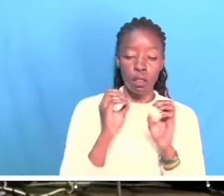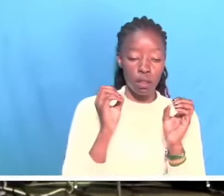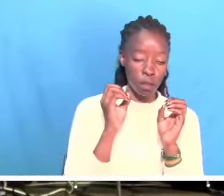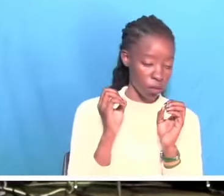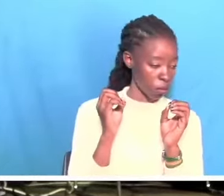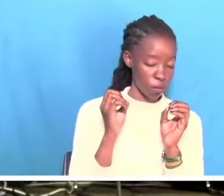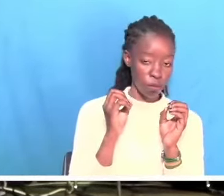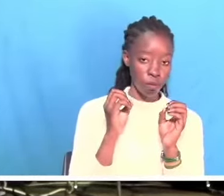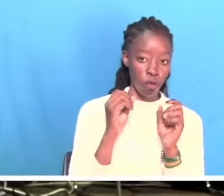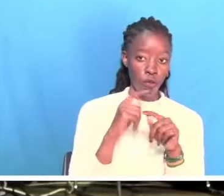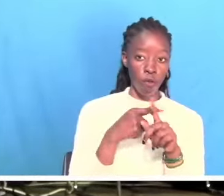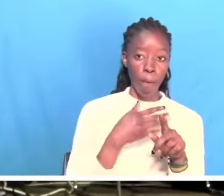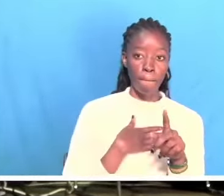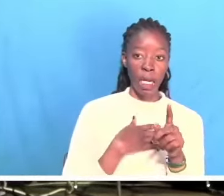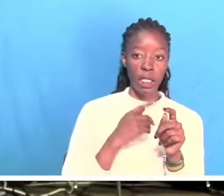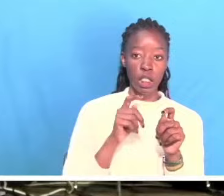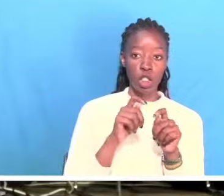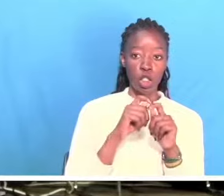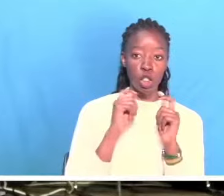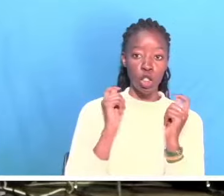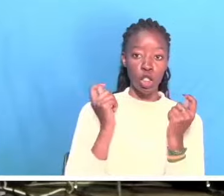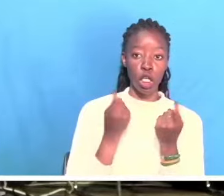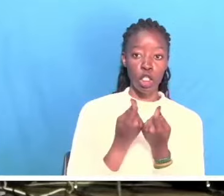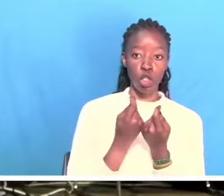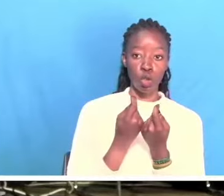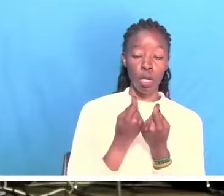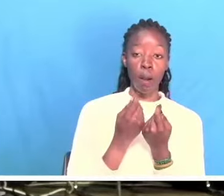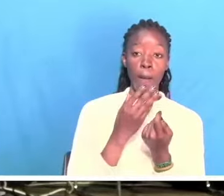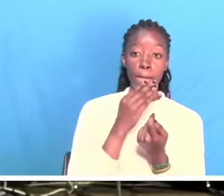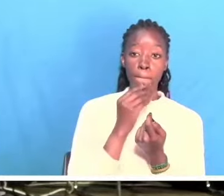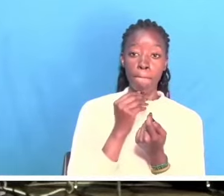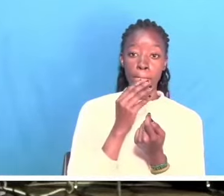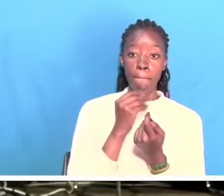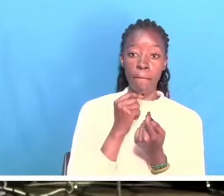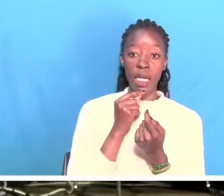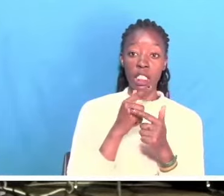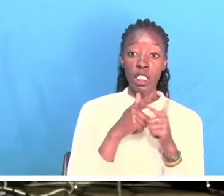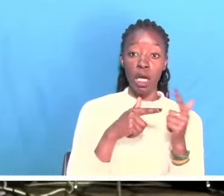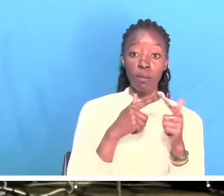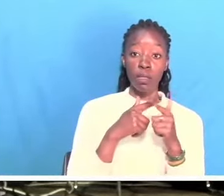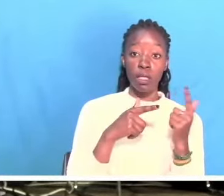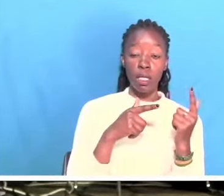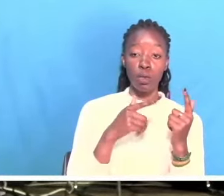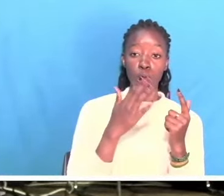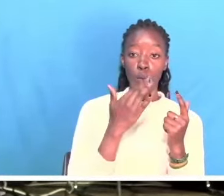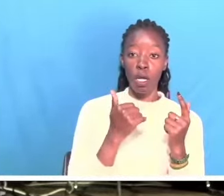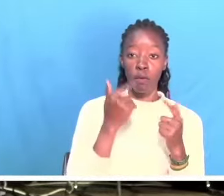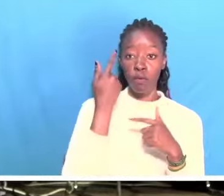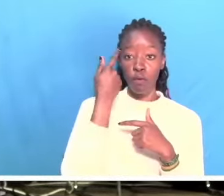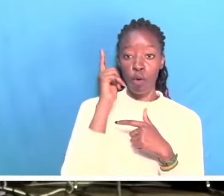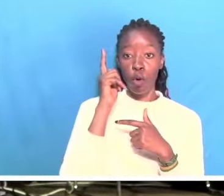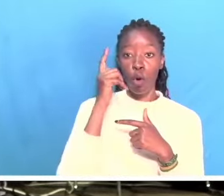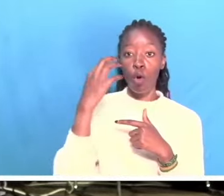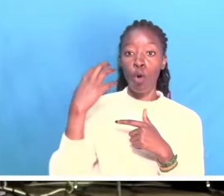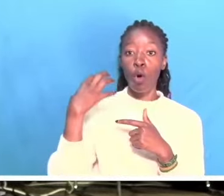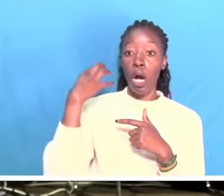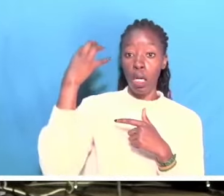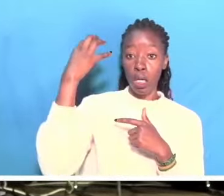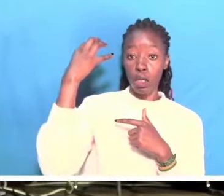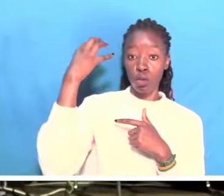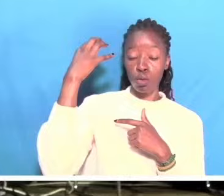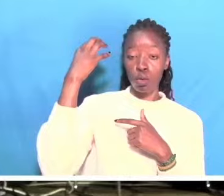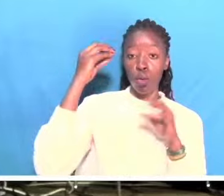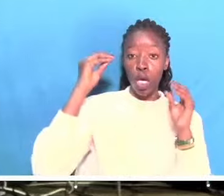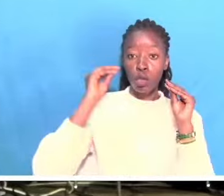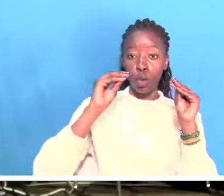from my tradition, men get circumcised as a sign of adulthood. If you did not exhibit, because we were taught how